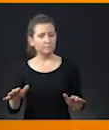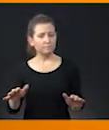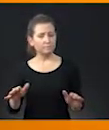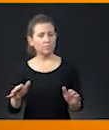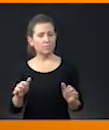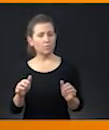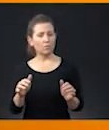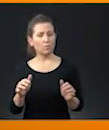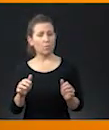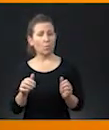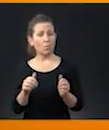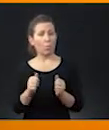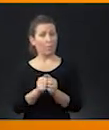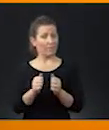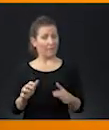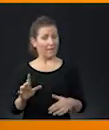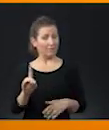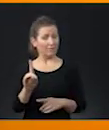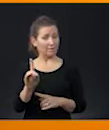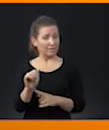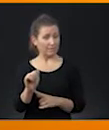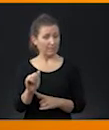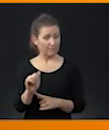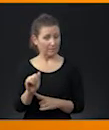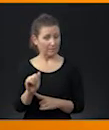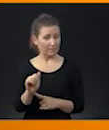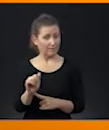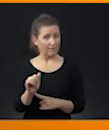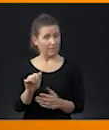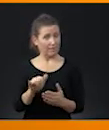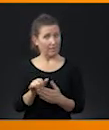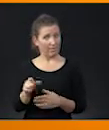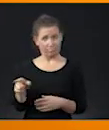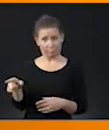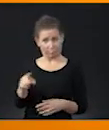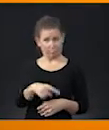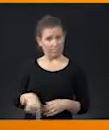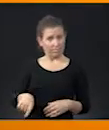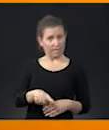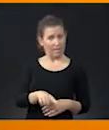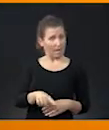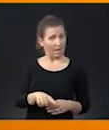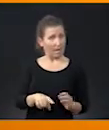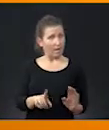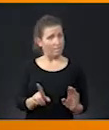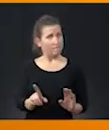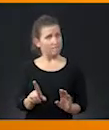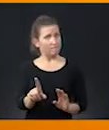Help me.